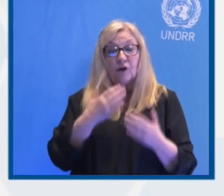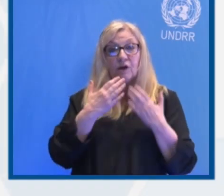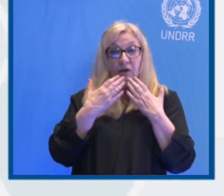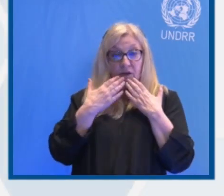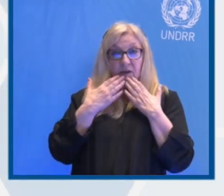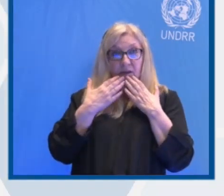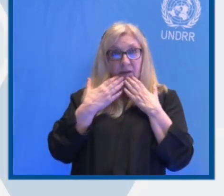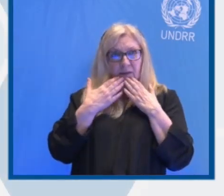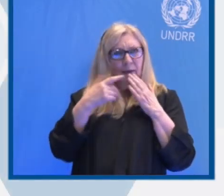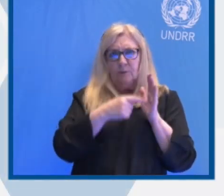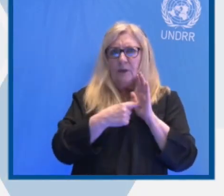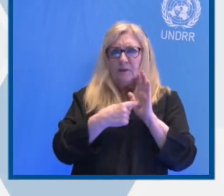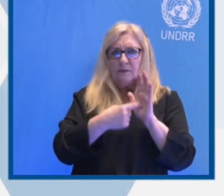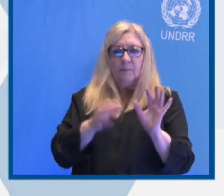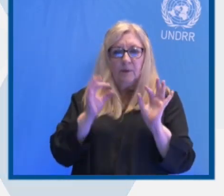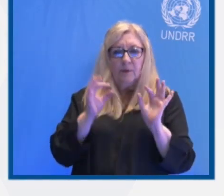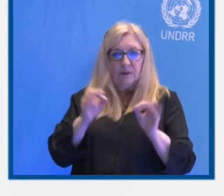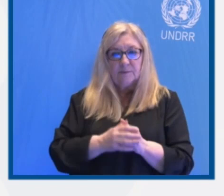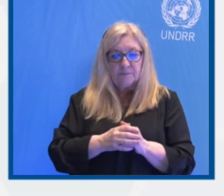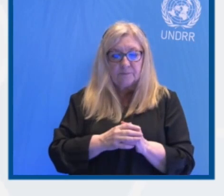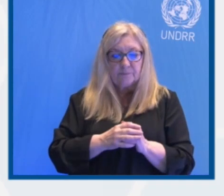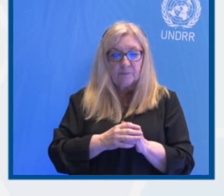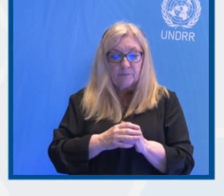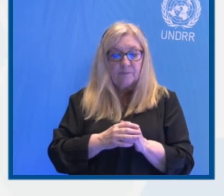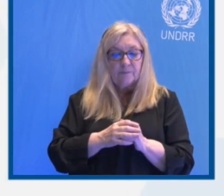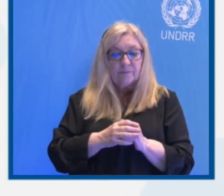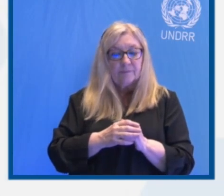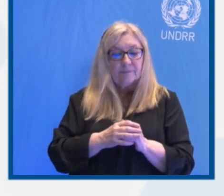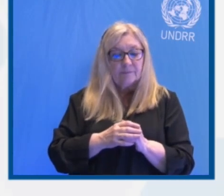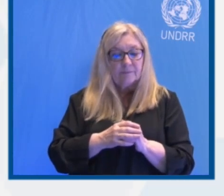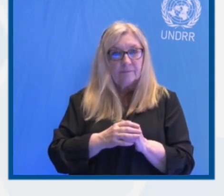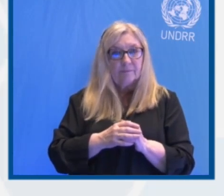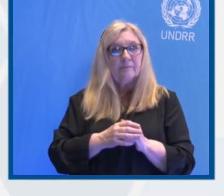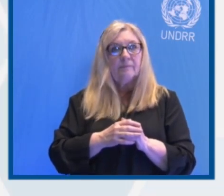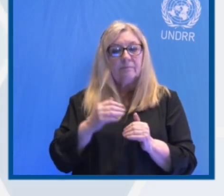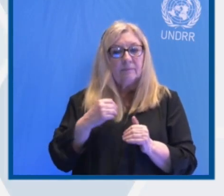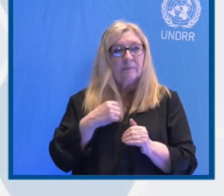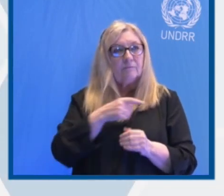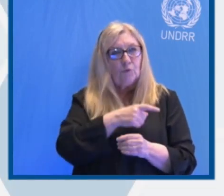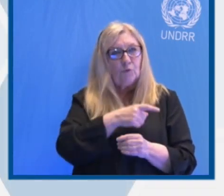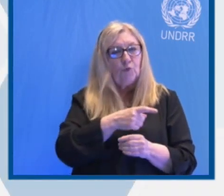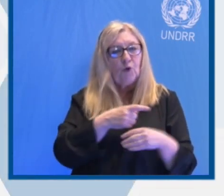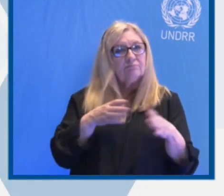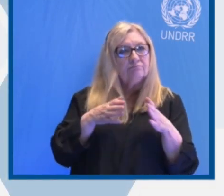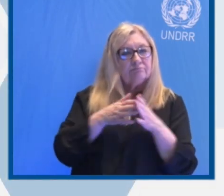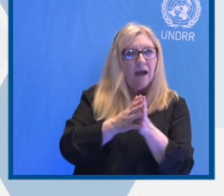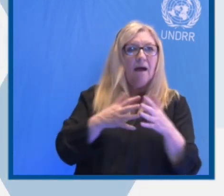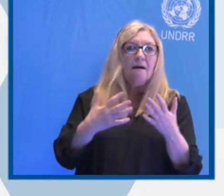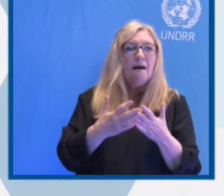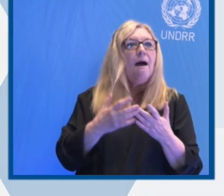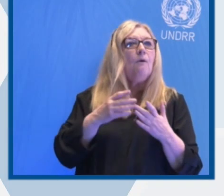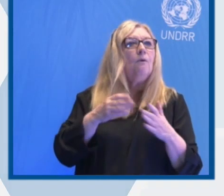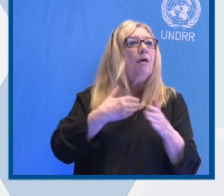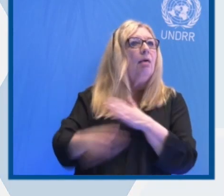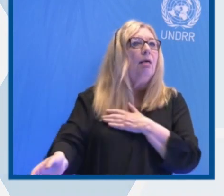that anecdote, and also talking about the need for engaging people,